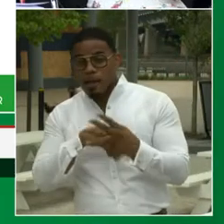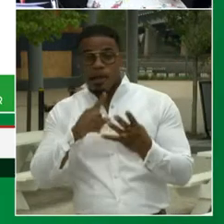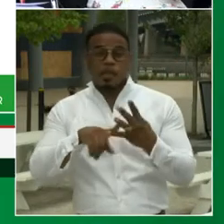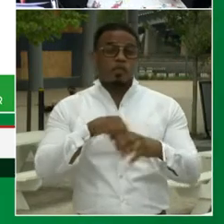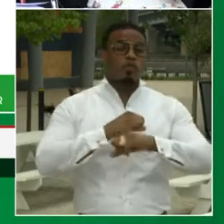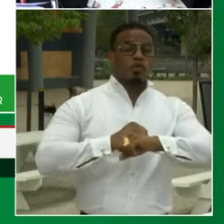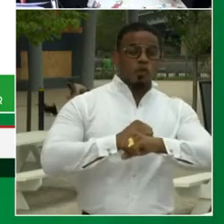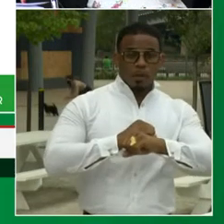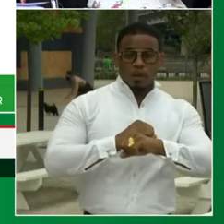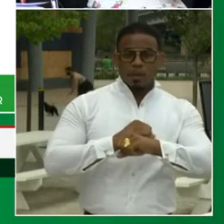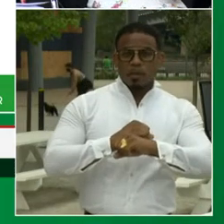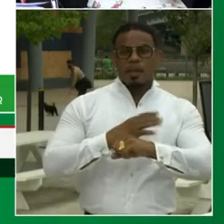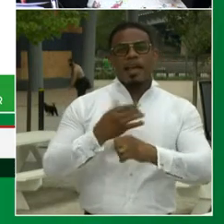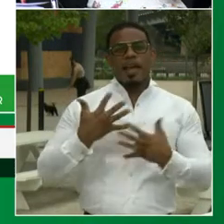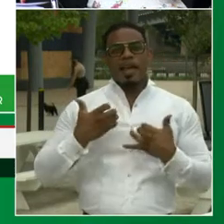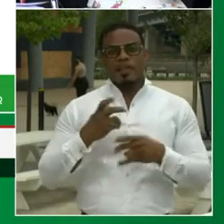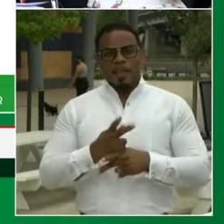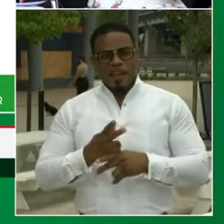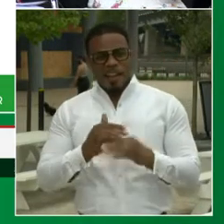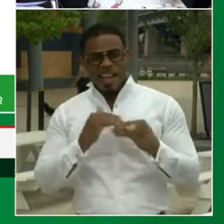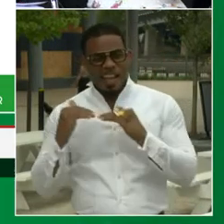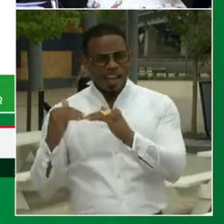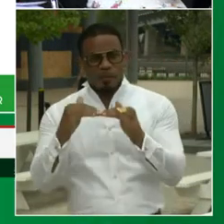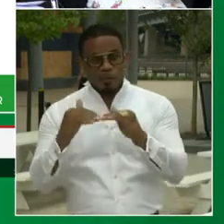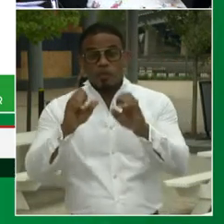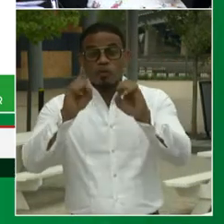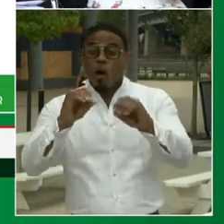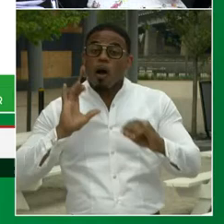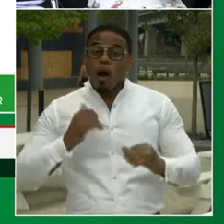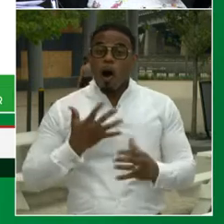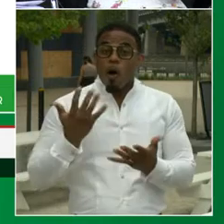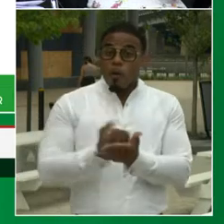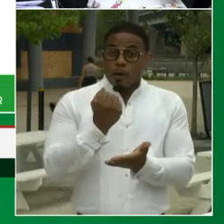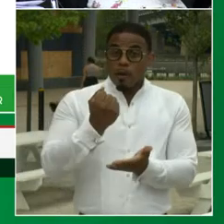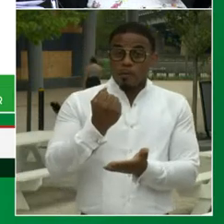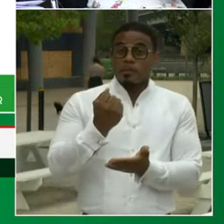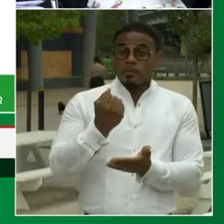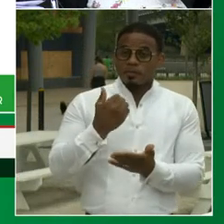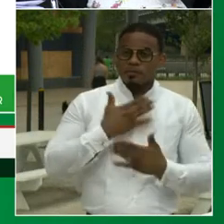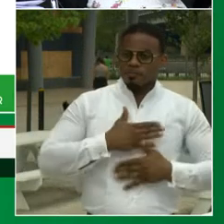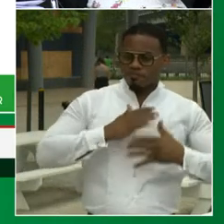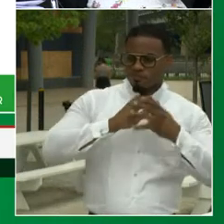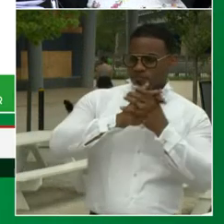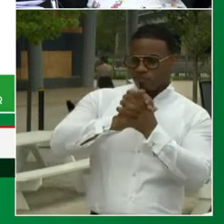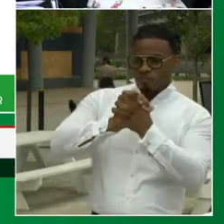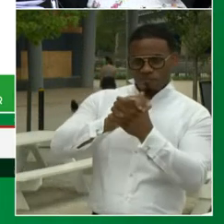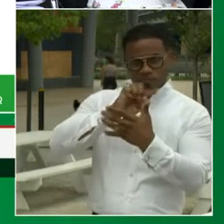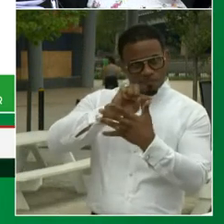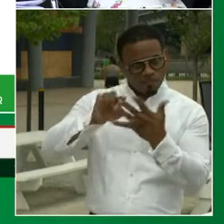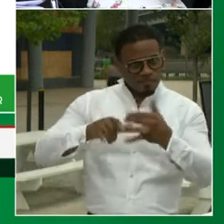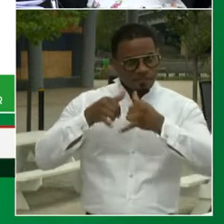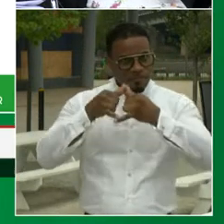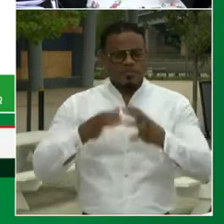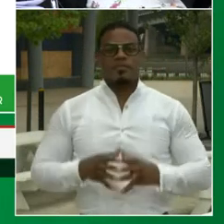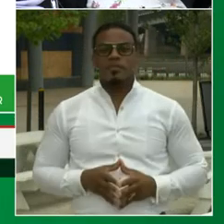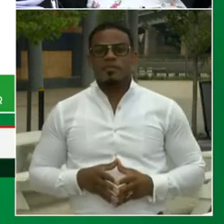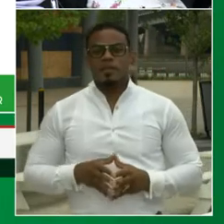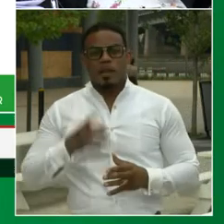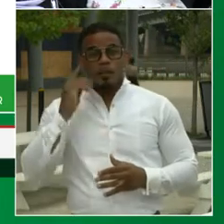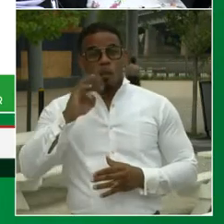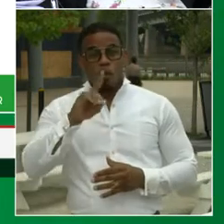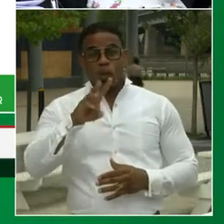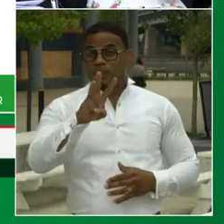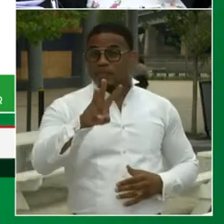and security, and healthcare equity. So our winners, DMPED would like to congratulate the following awardees. From